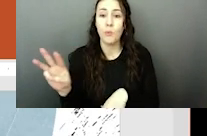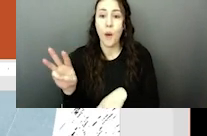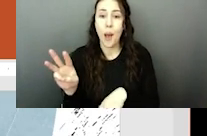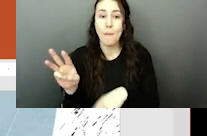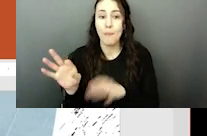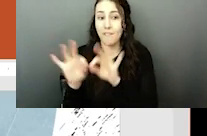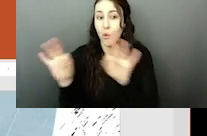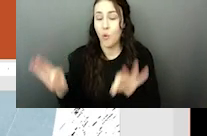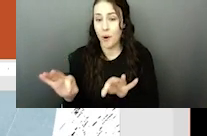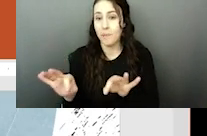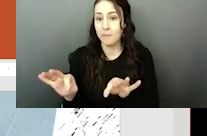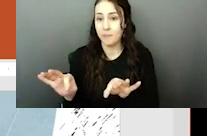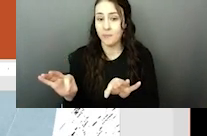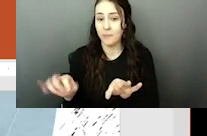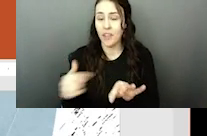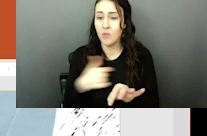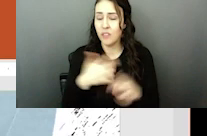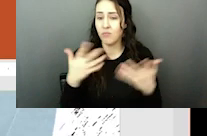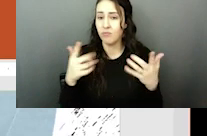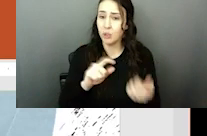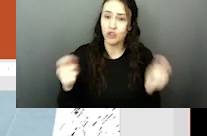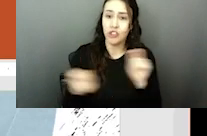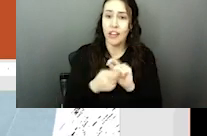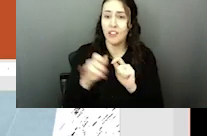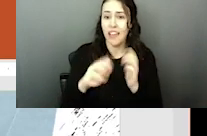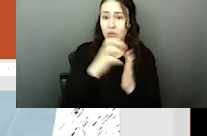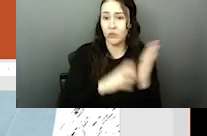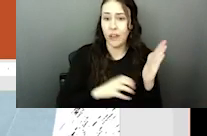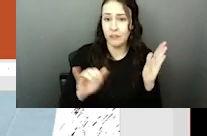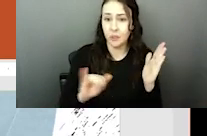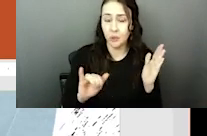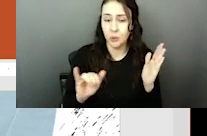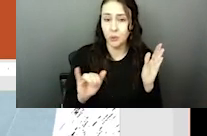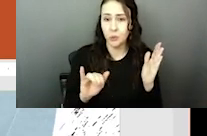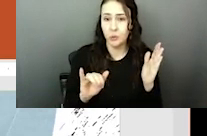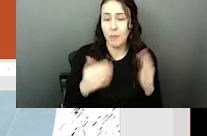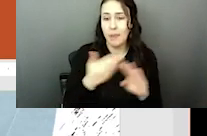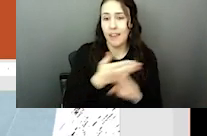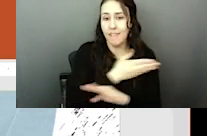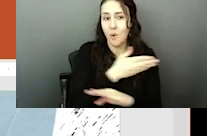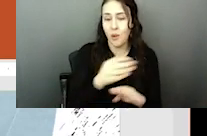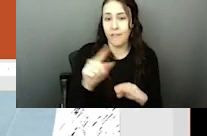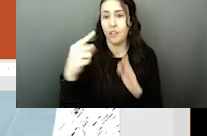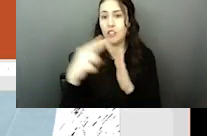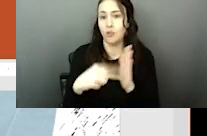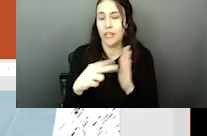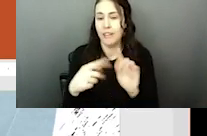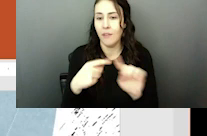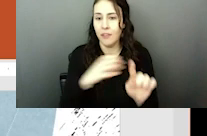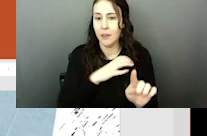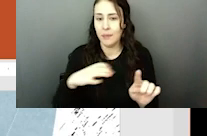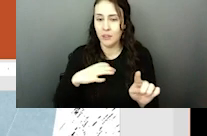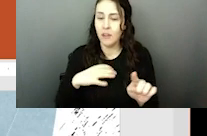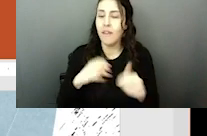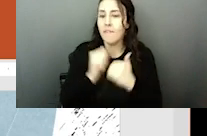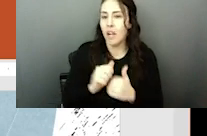And we made some high-level changes to that draft as it went into the first reading at the commission based on the feedback that we were getting from